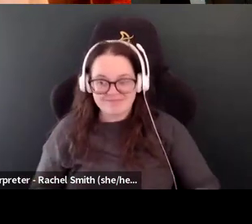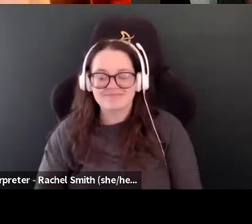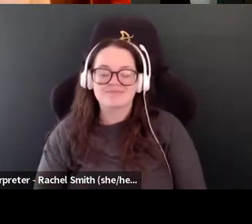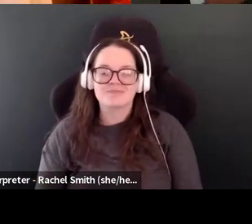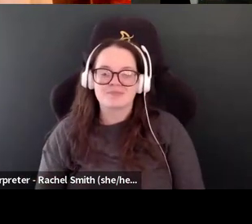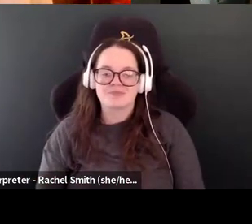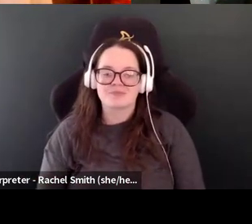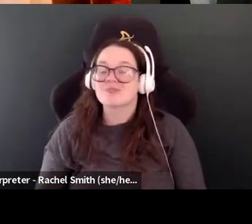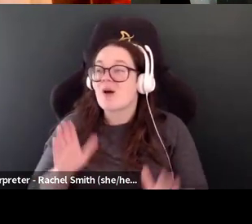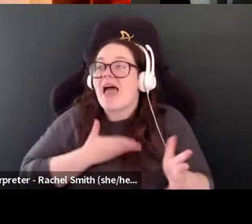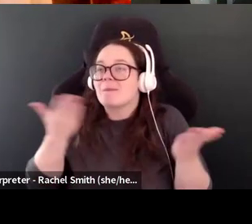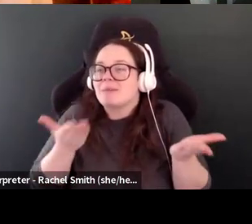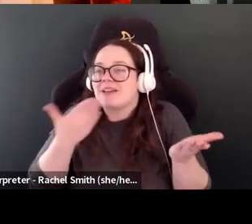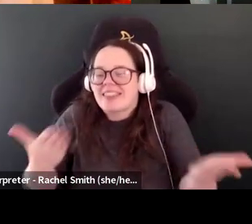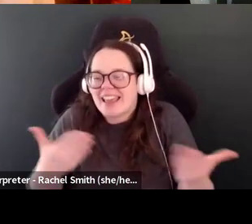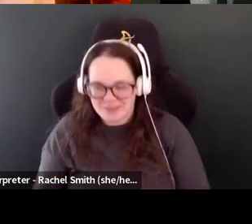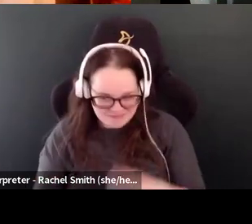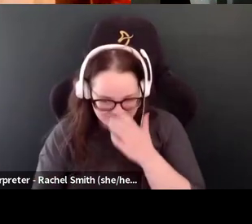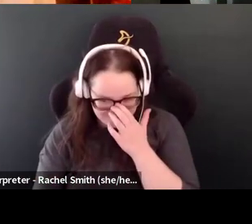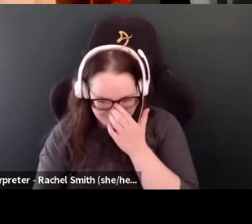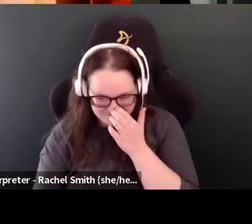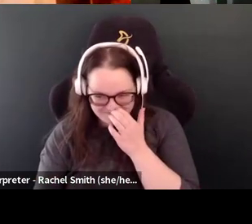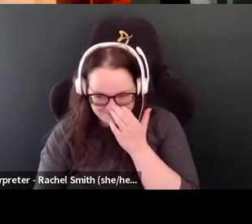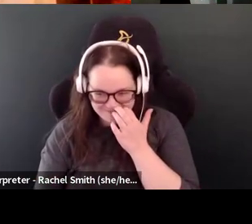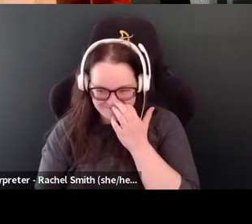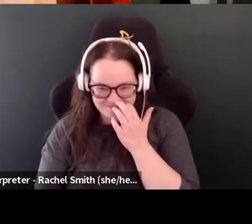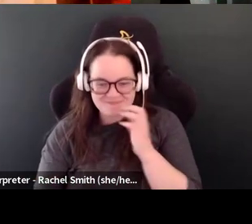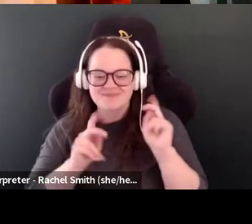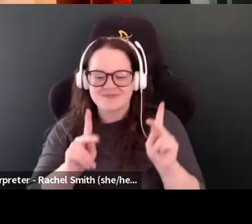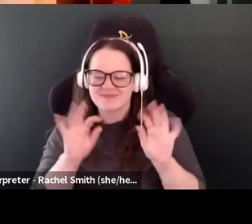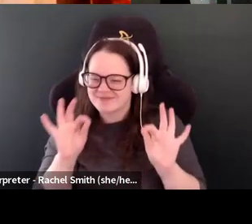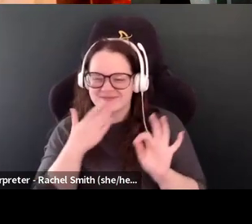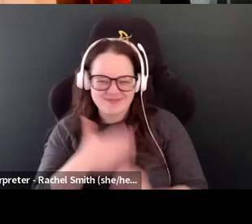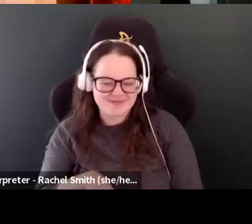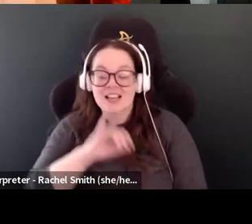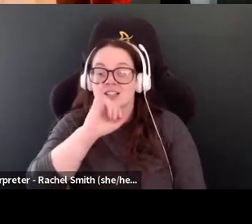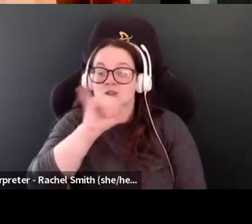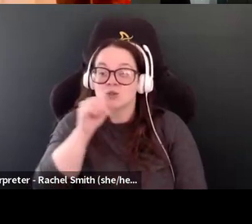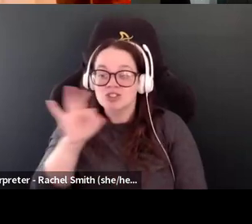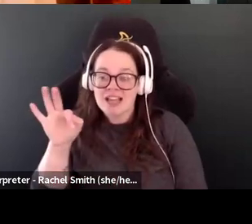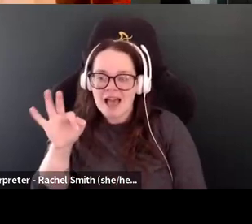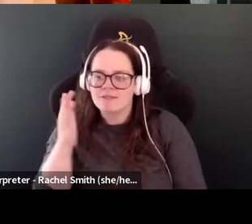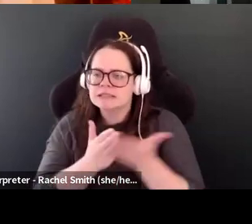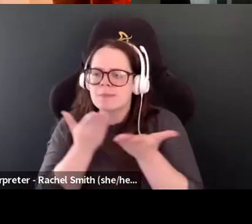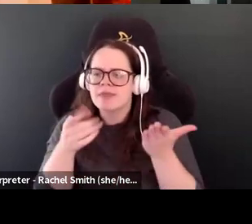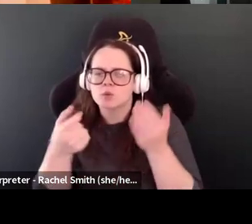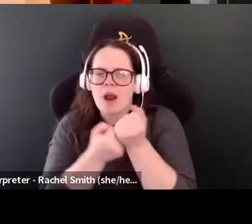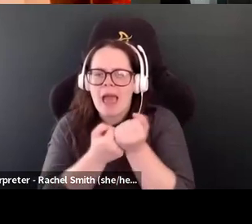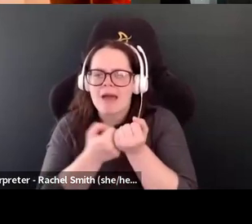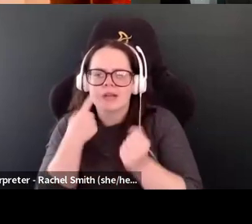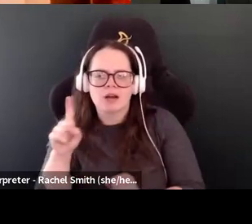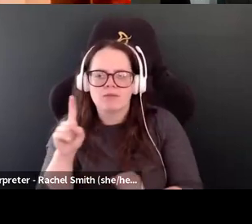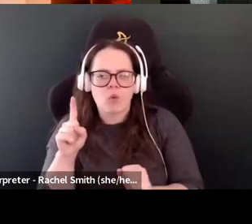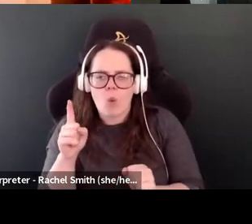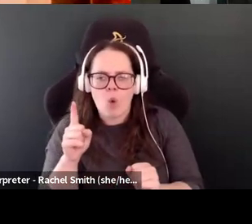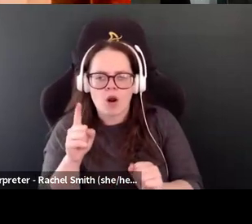Thank you. We're glad to be here. Thanks for having us. Great. Jeff, what are some of the things that you are advocating for as it